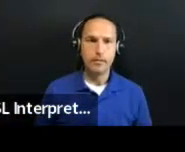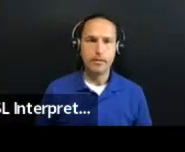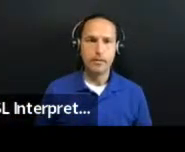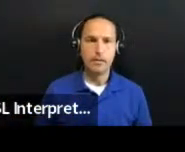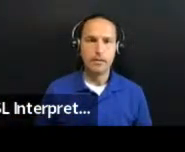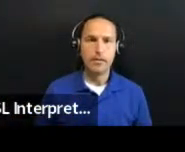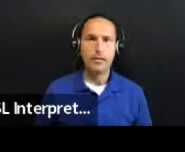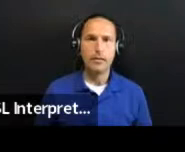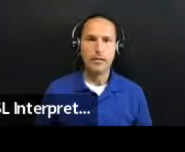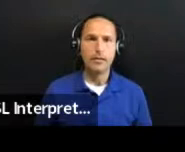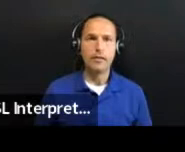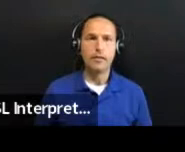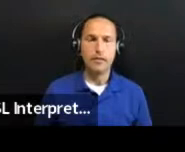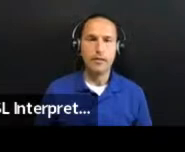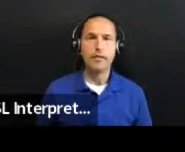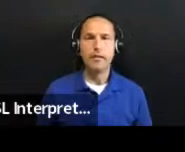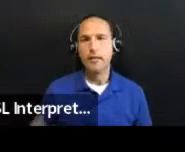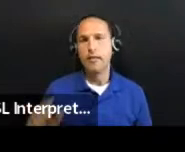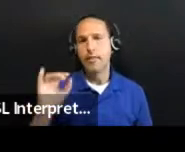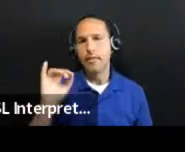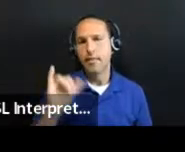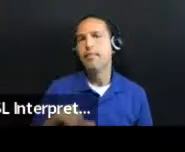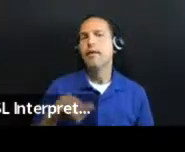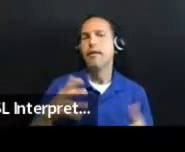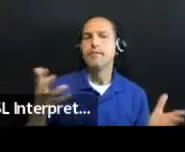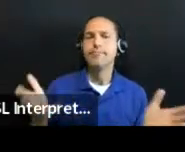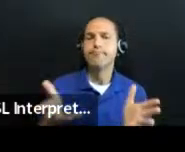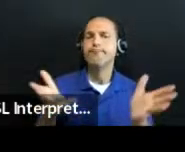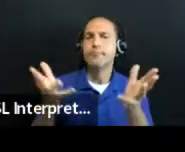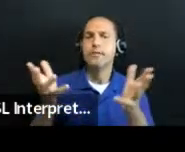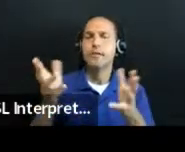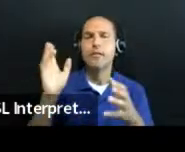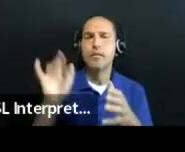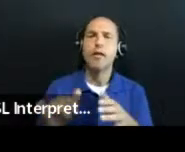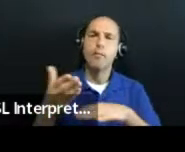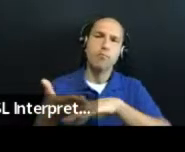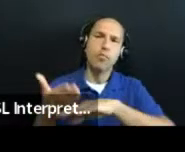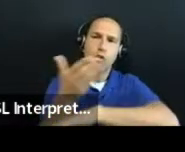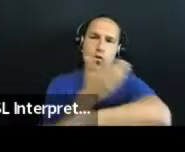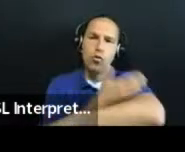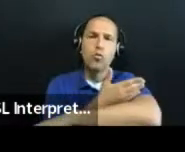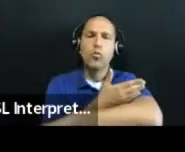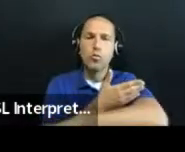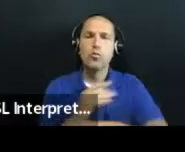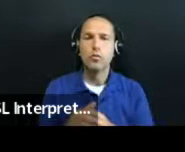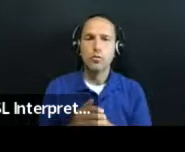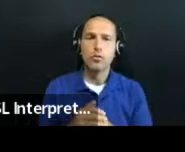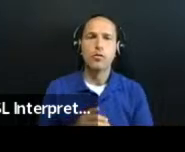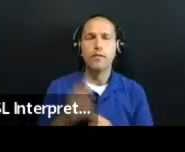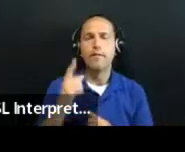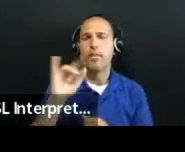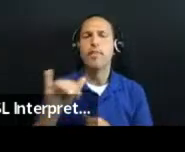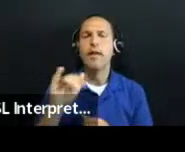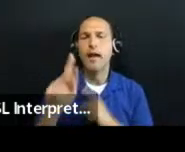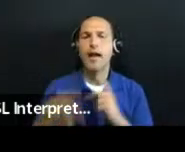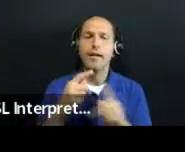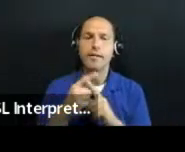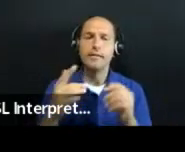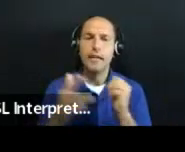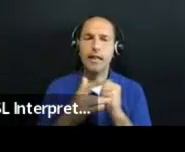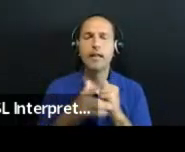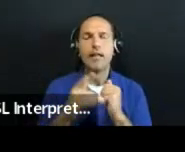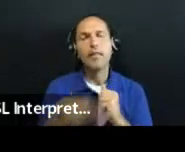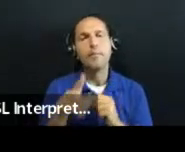of it fosters the improvement of these technologies and of